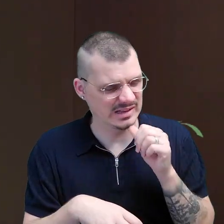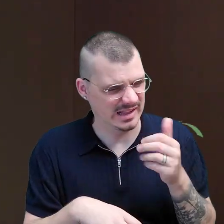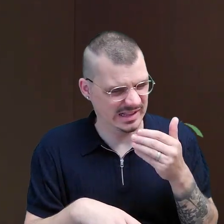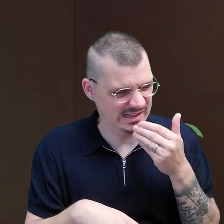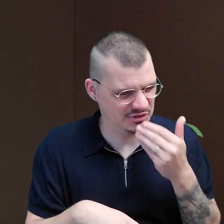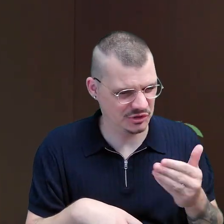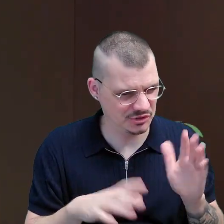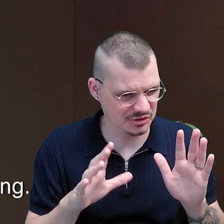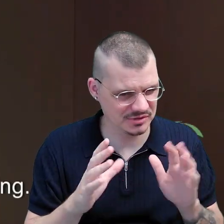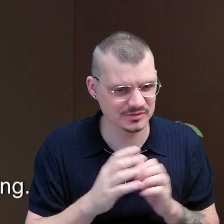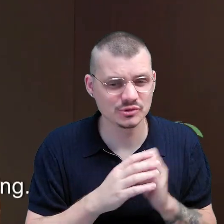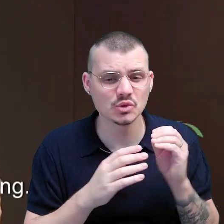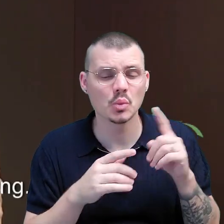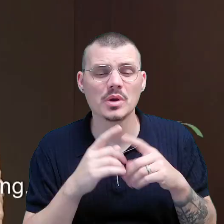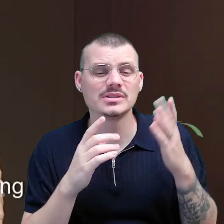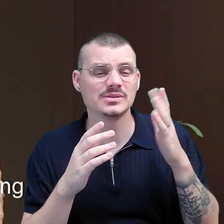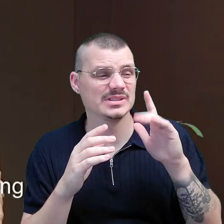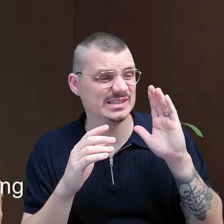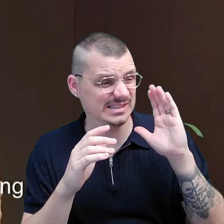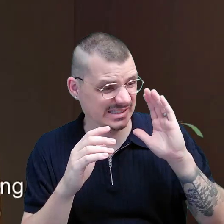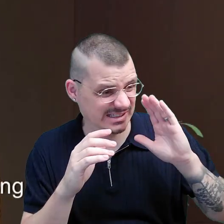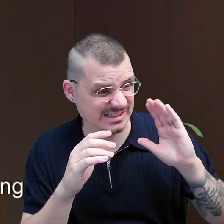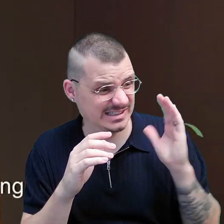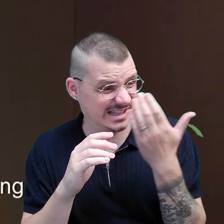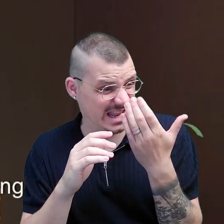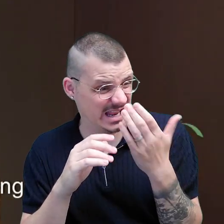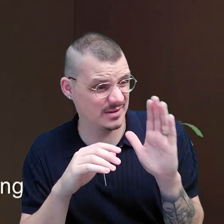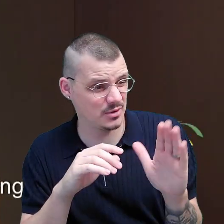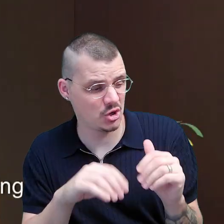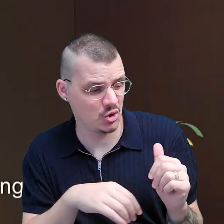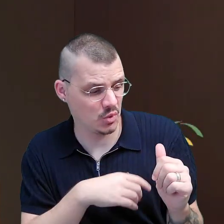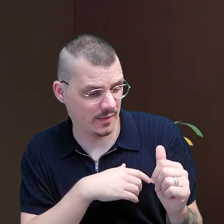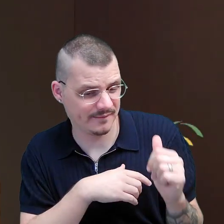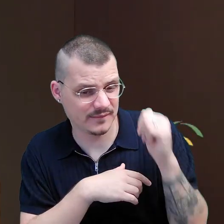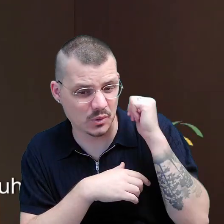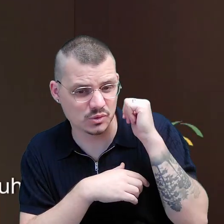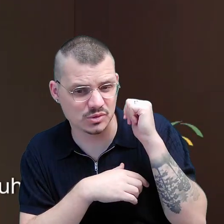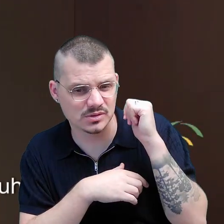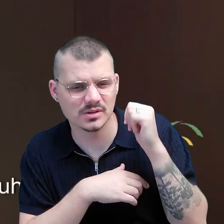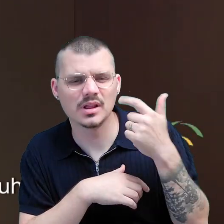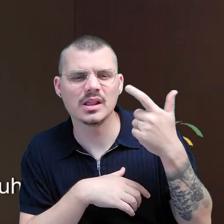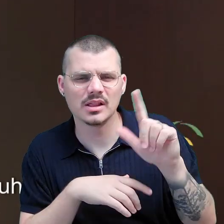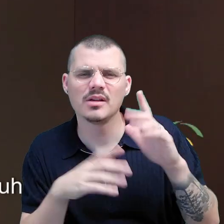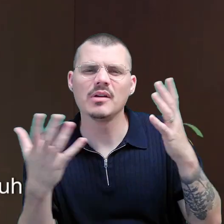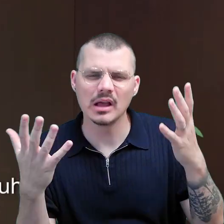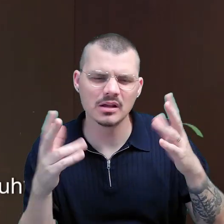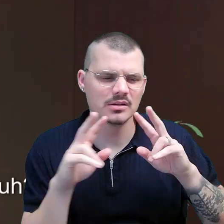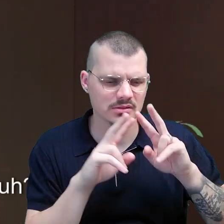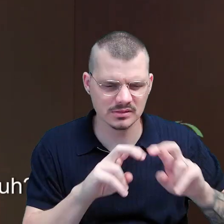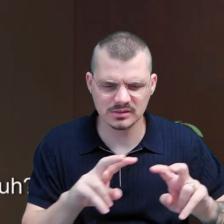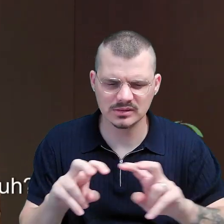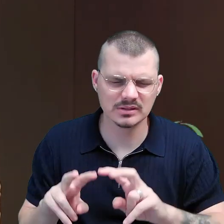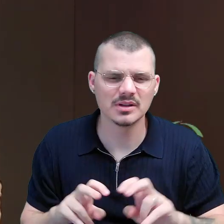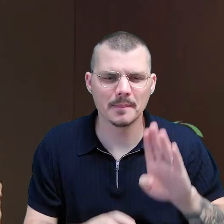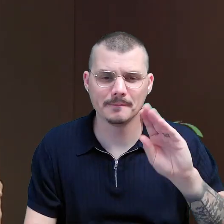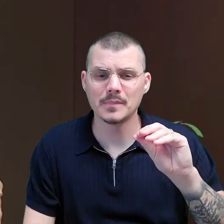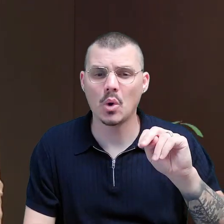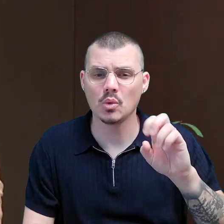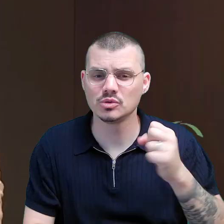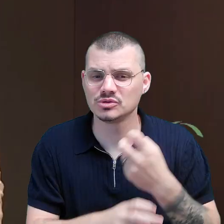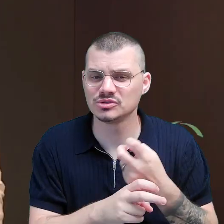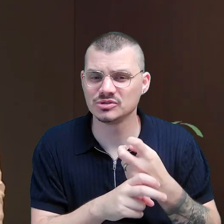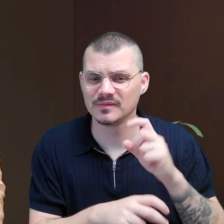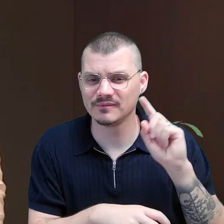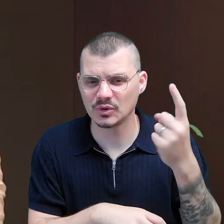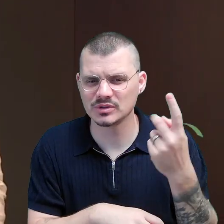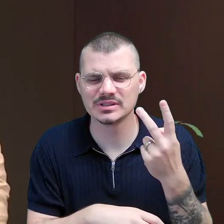So whenever somebody seems to be refusing, let's all first take a look at their bones, huh?